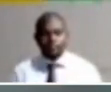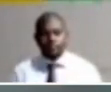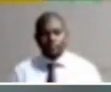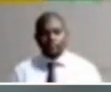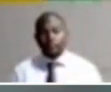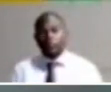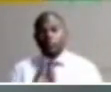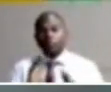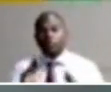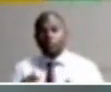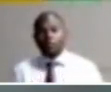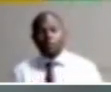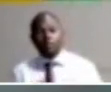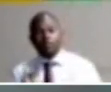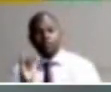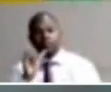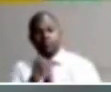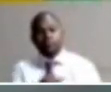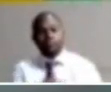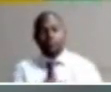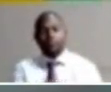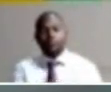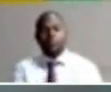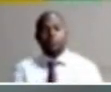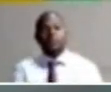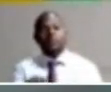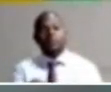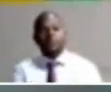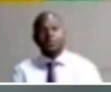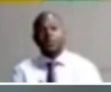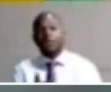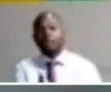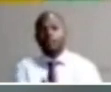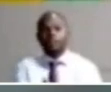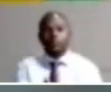They had already come in the compound,